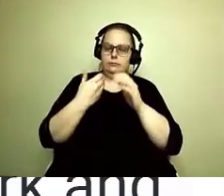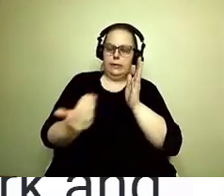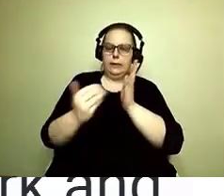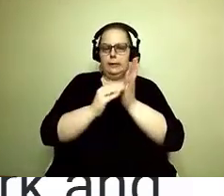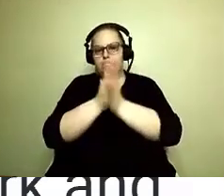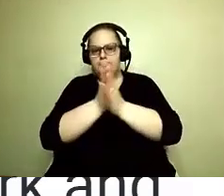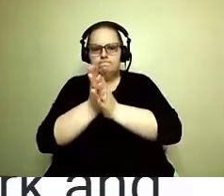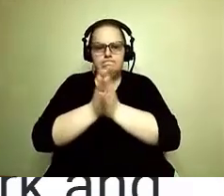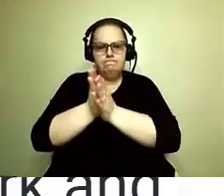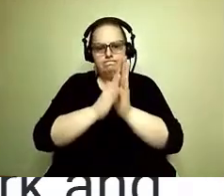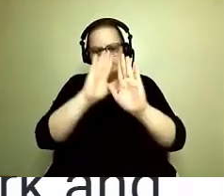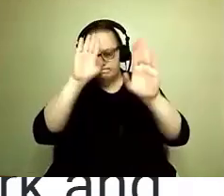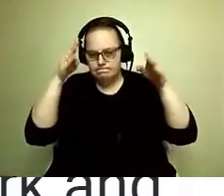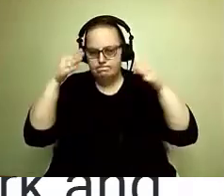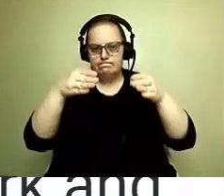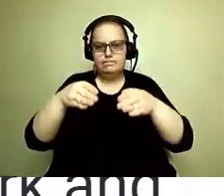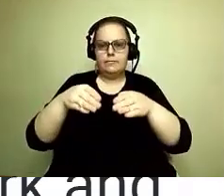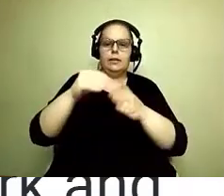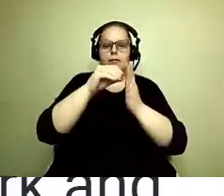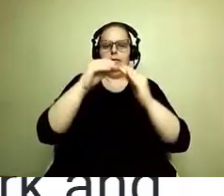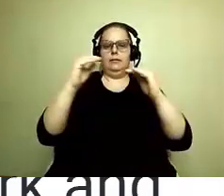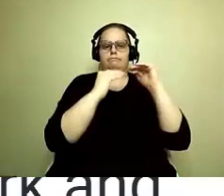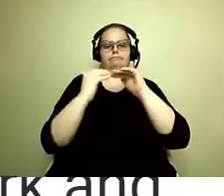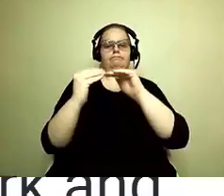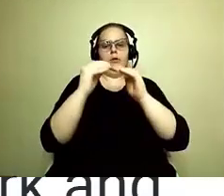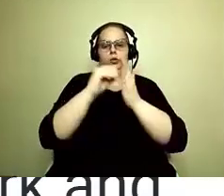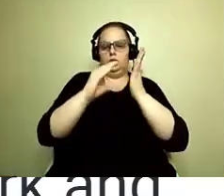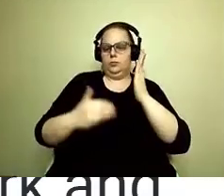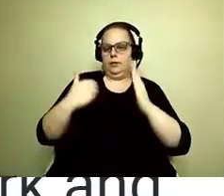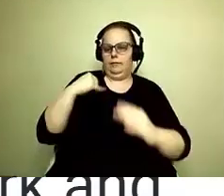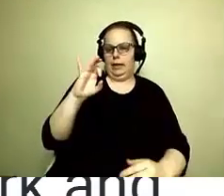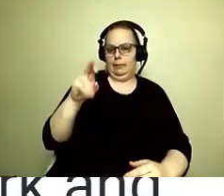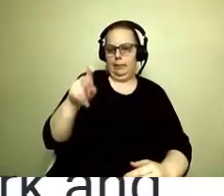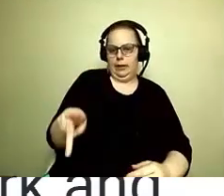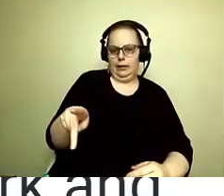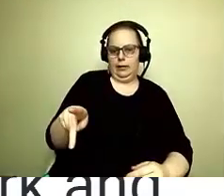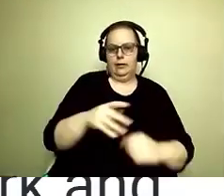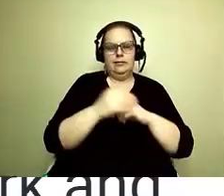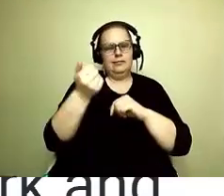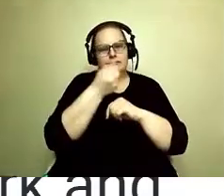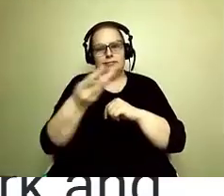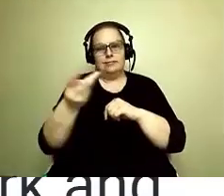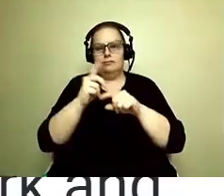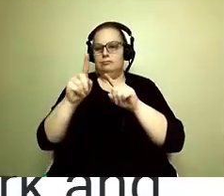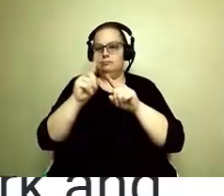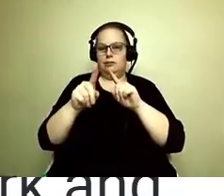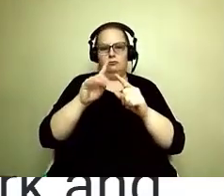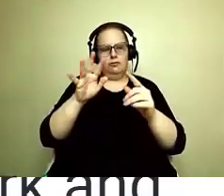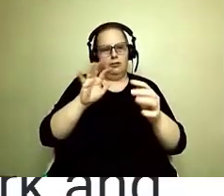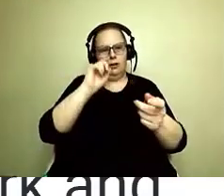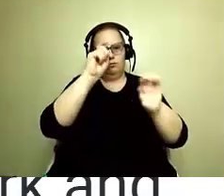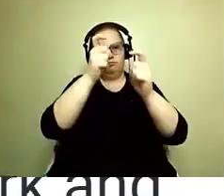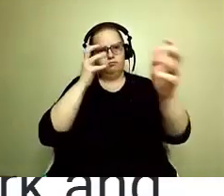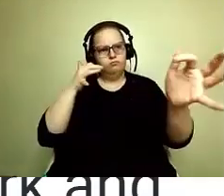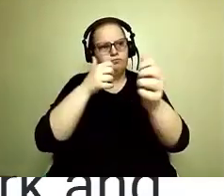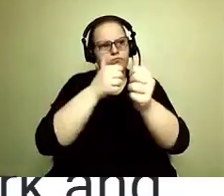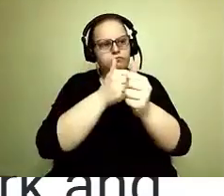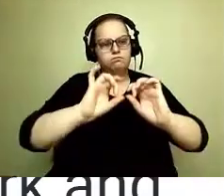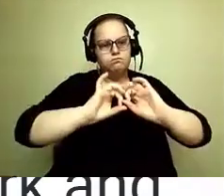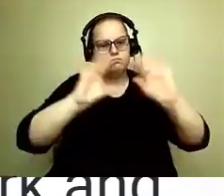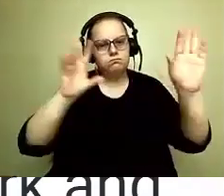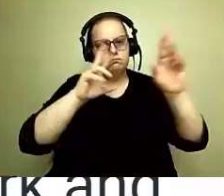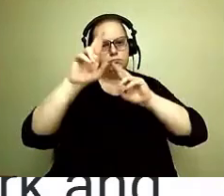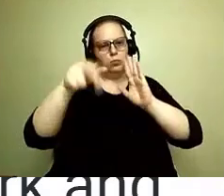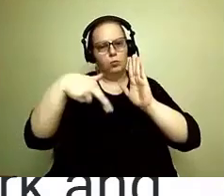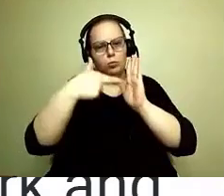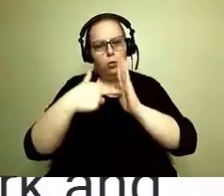IEPs. And this has resulted in numerous updates to guidance related to developing IEPs, clarifying the roles and